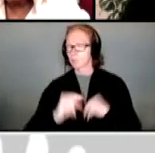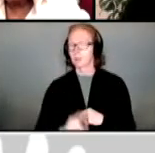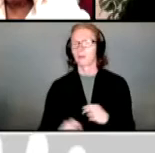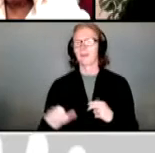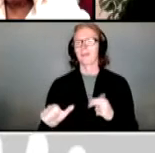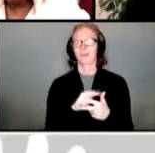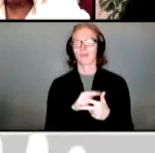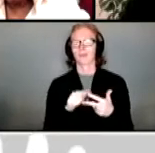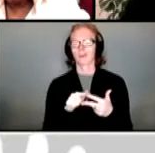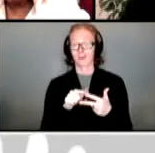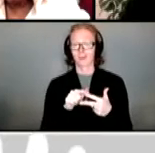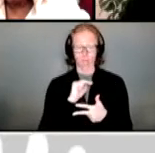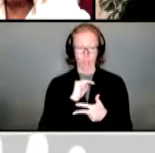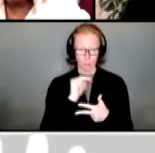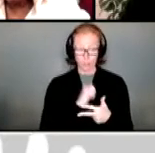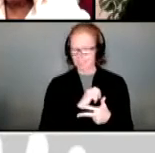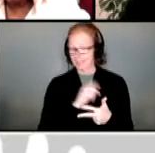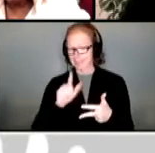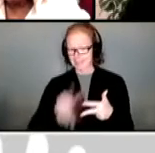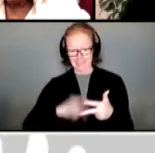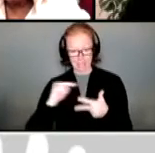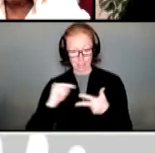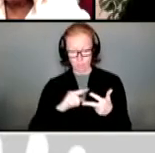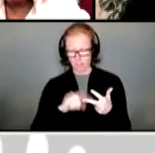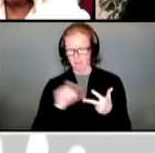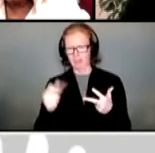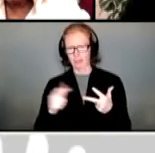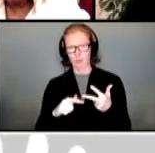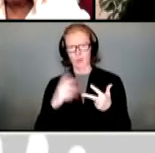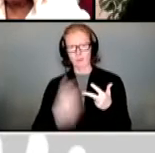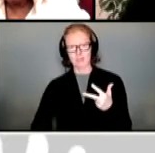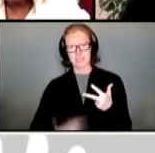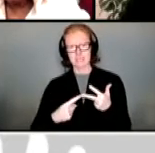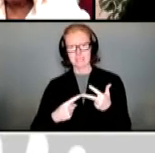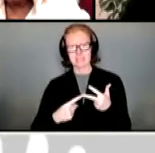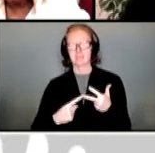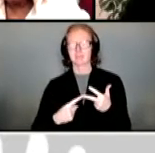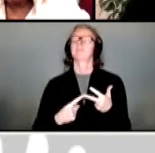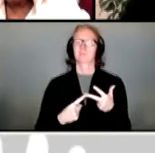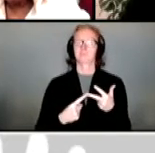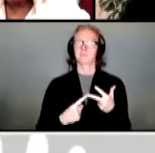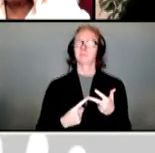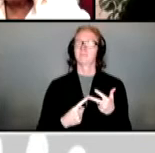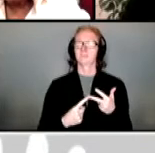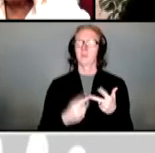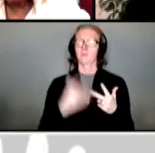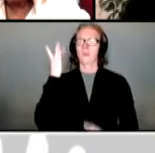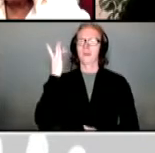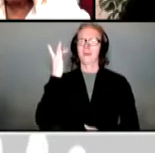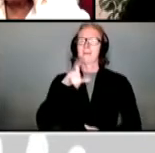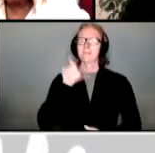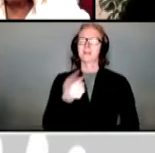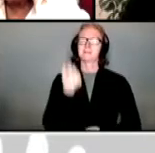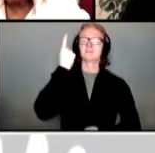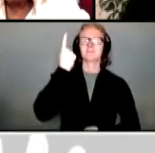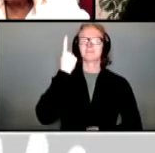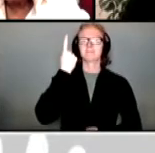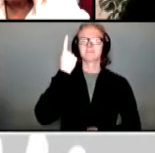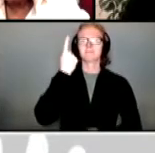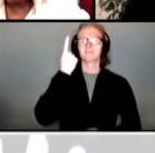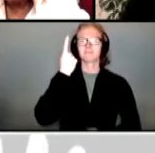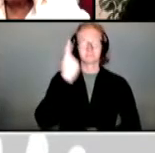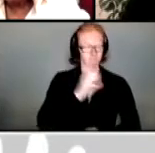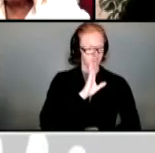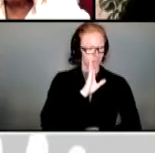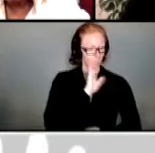ones, which category I missed? Because I think people need to understand which things are going to be